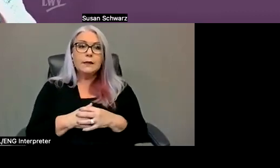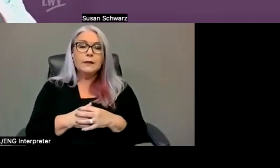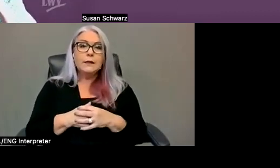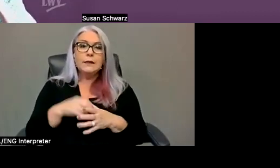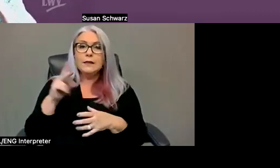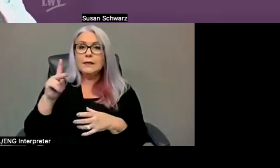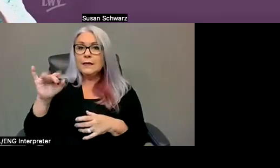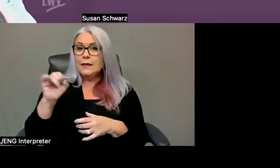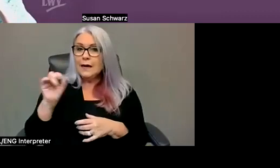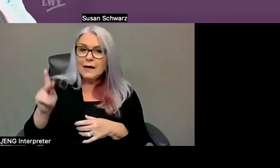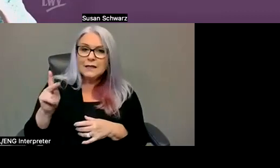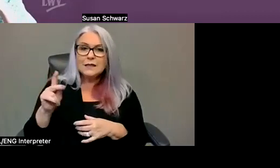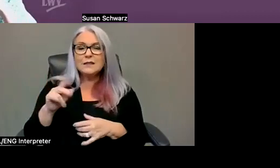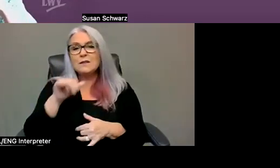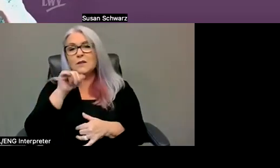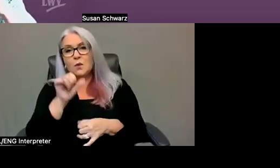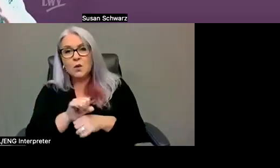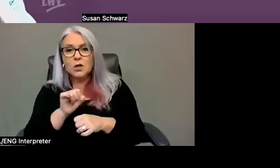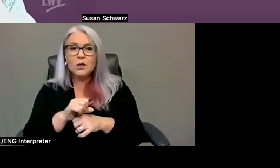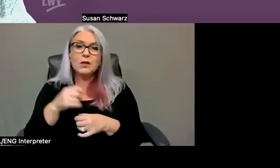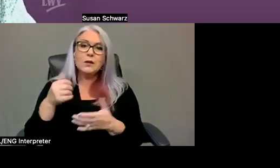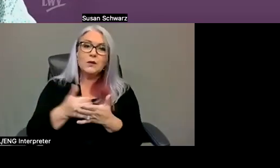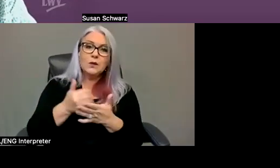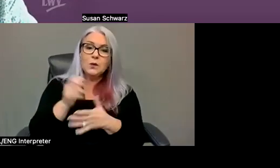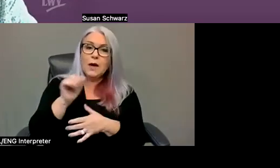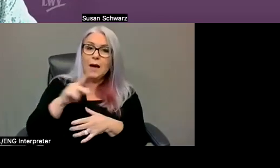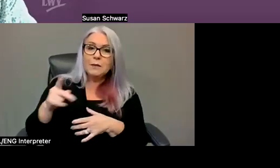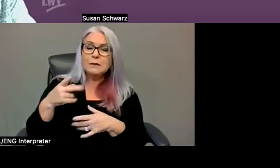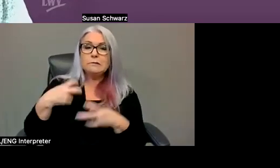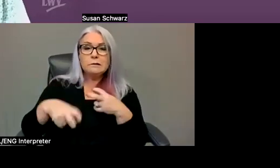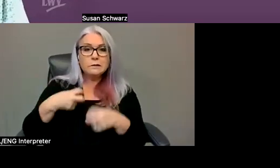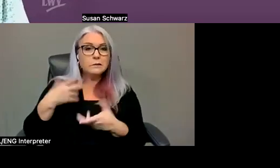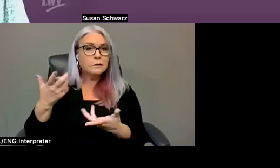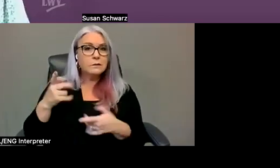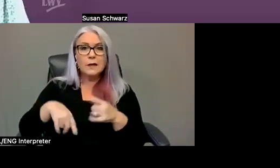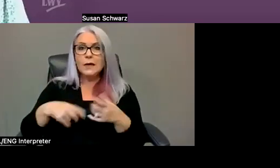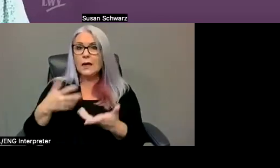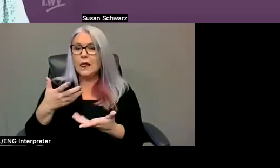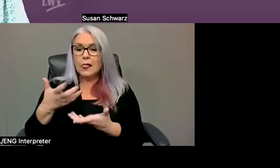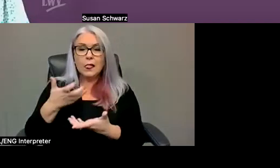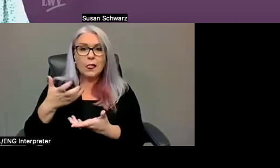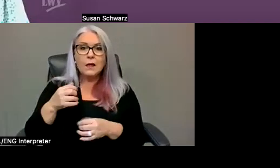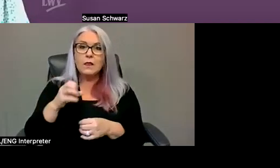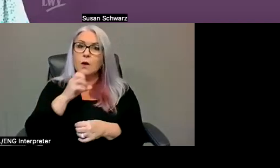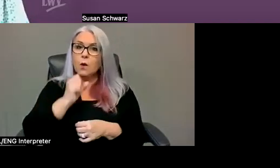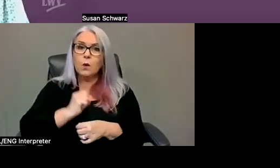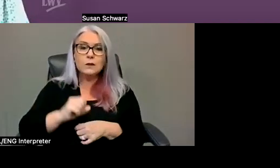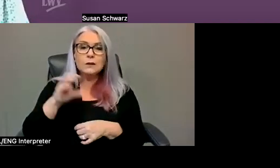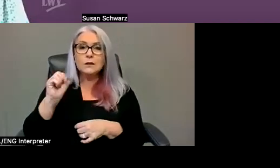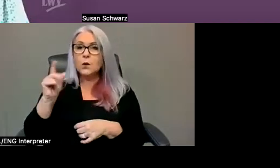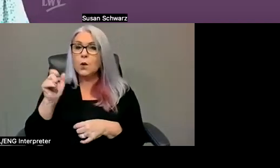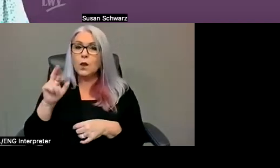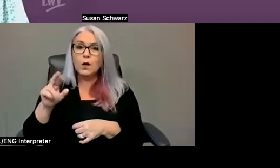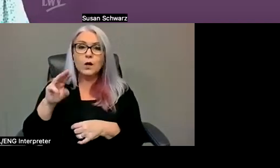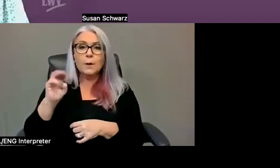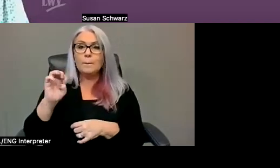never work. This new app is a problem for a lot of people. The old solar meters didn't work. I